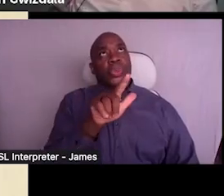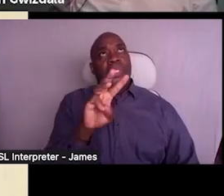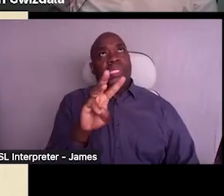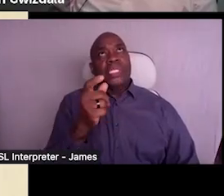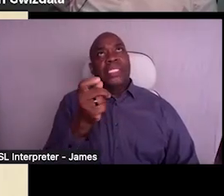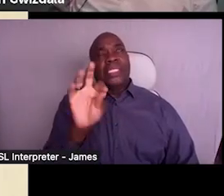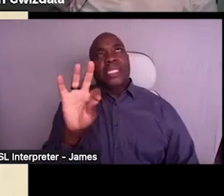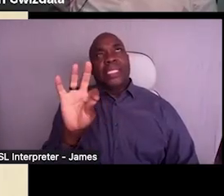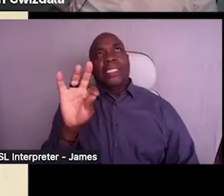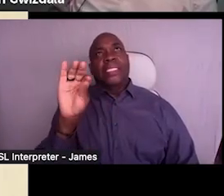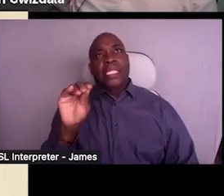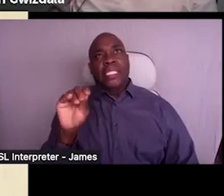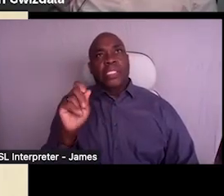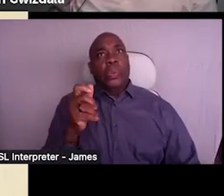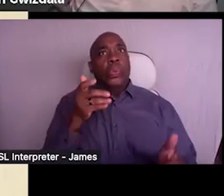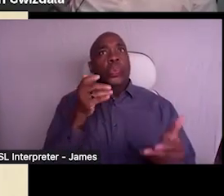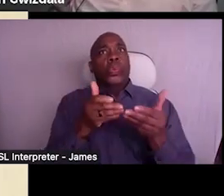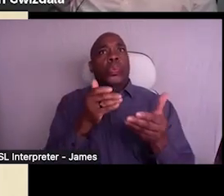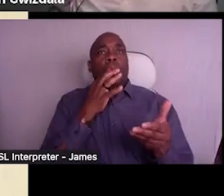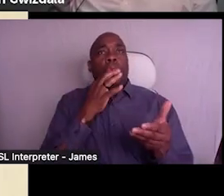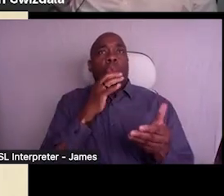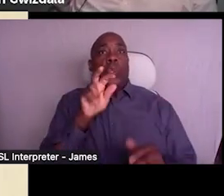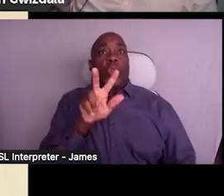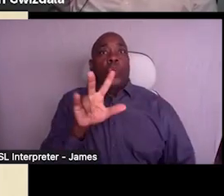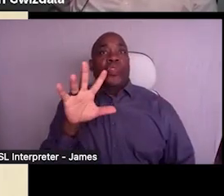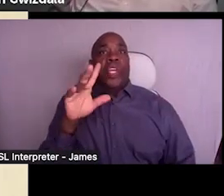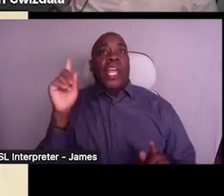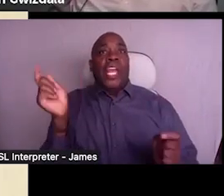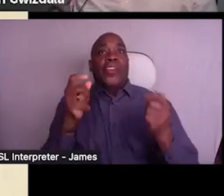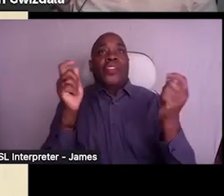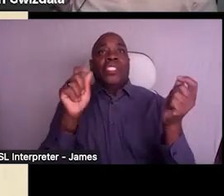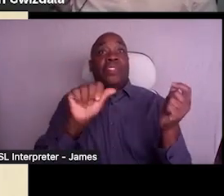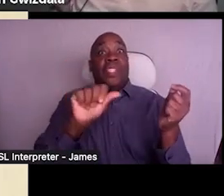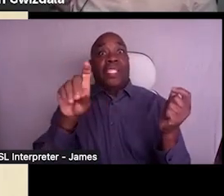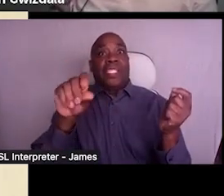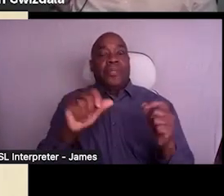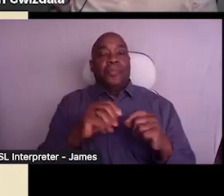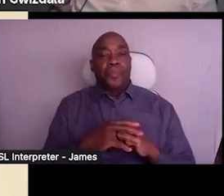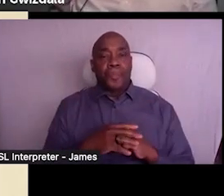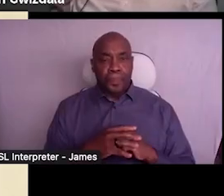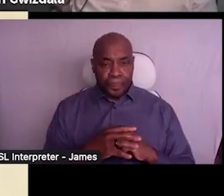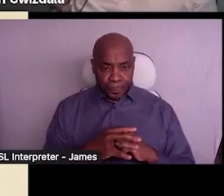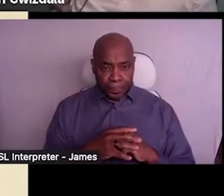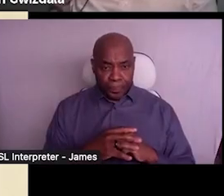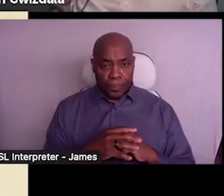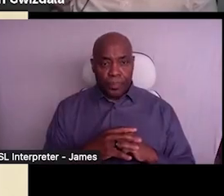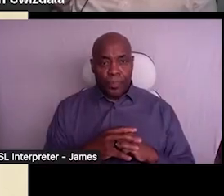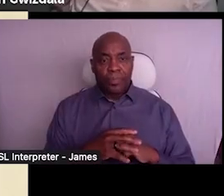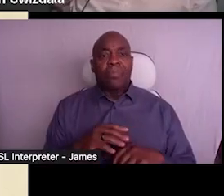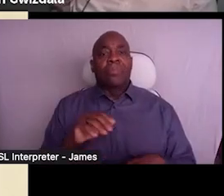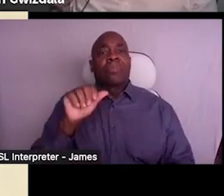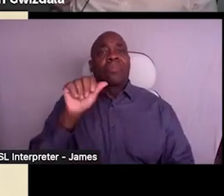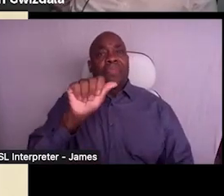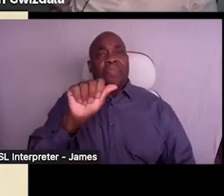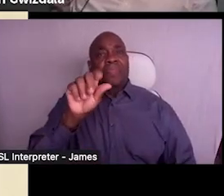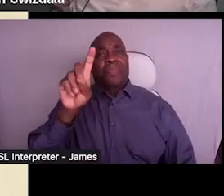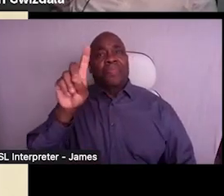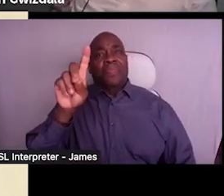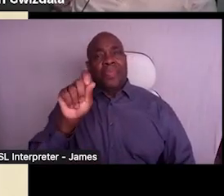35th anniversary of the Americans with Disabilities Act. The Americans with Disabilities Act